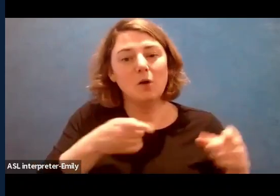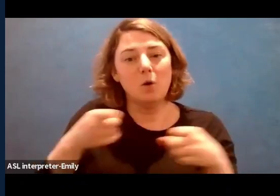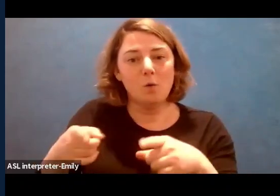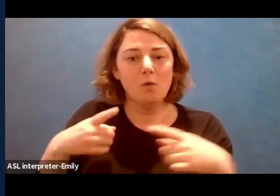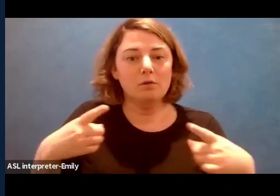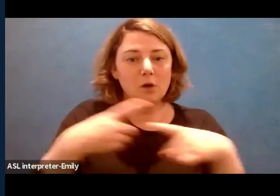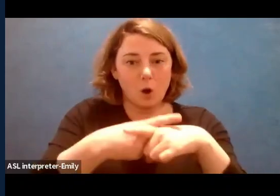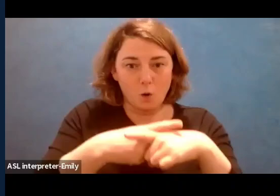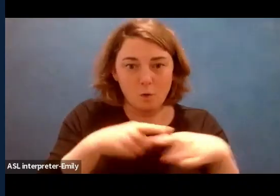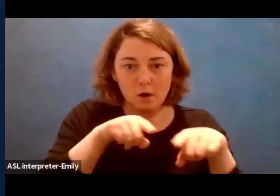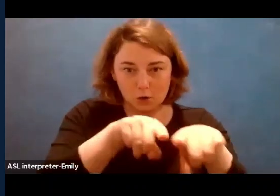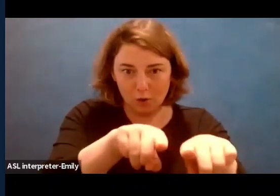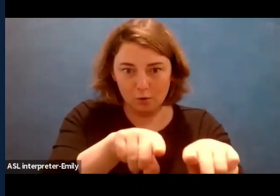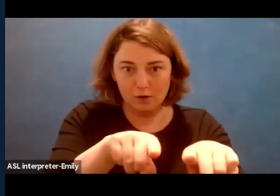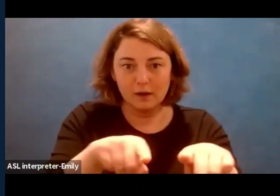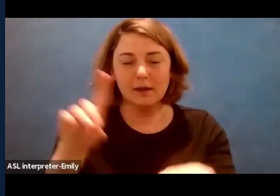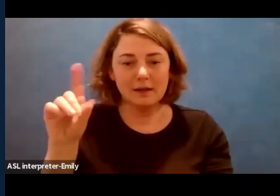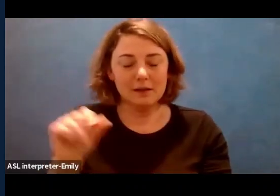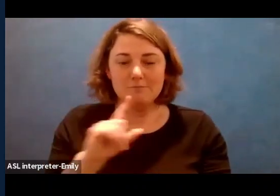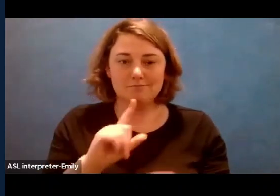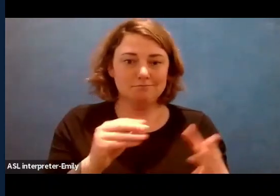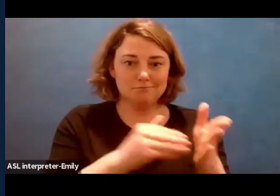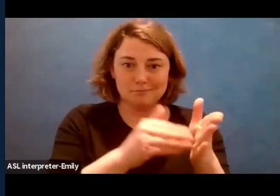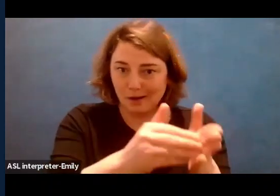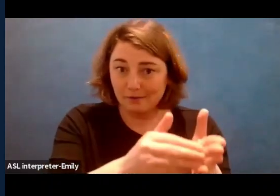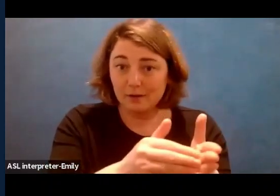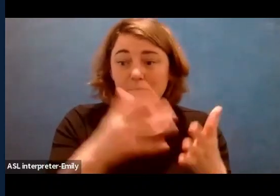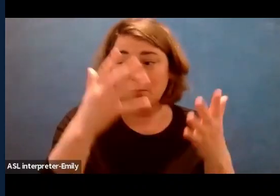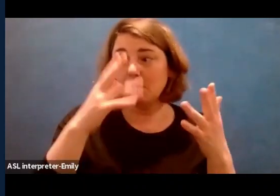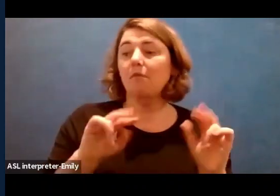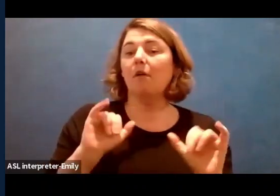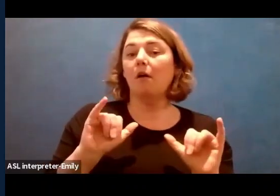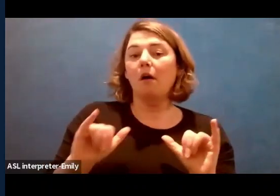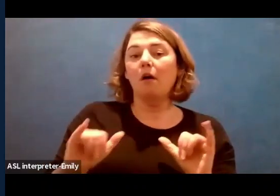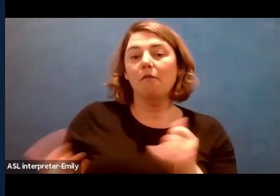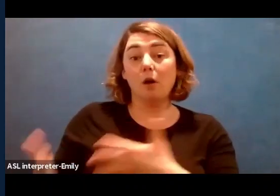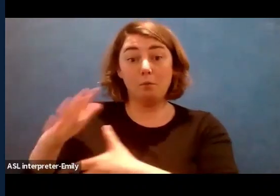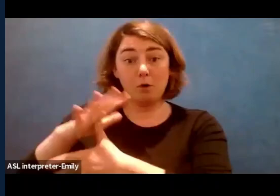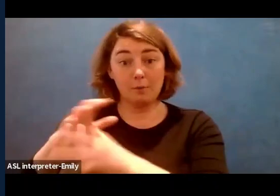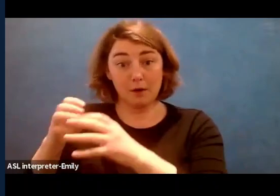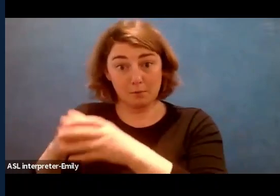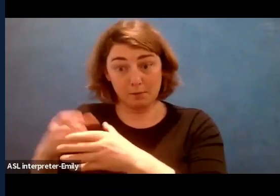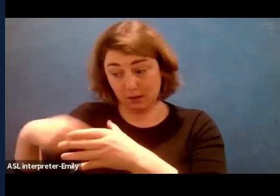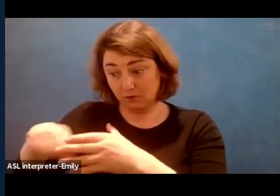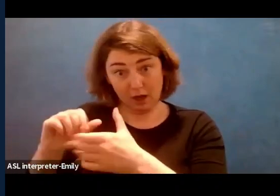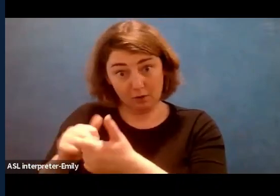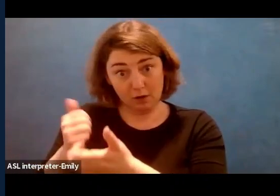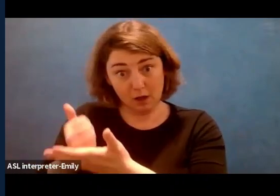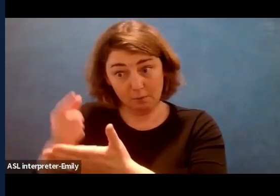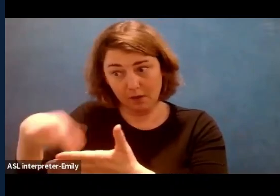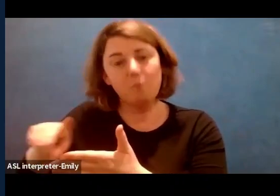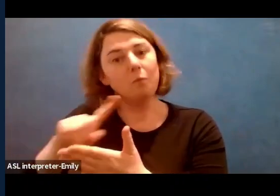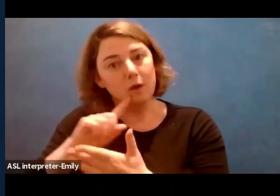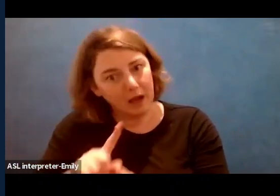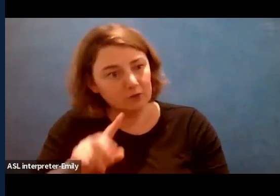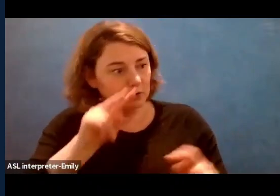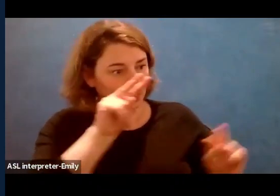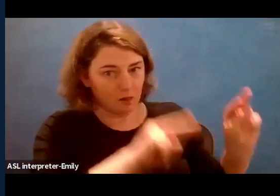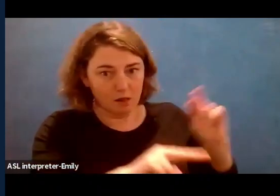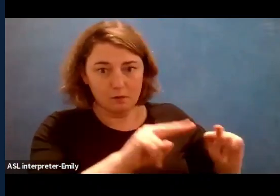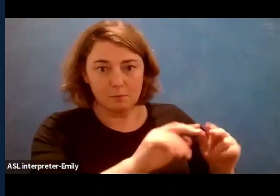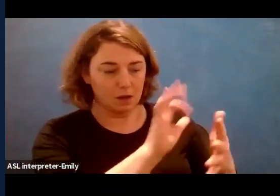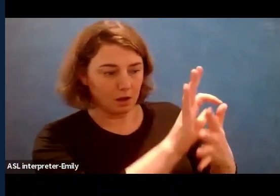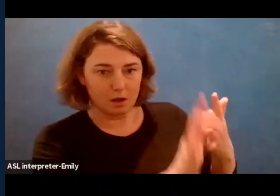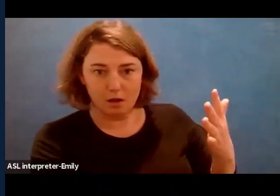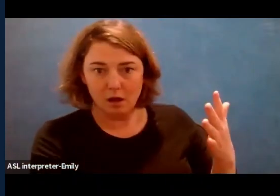now that we found that to serve our primary population groups, we were looking at broader